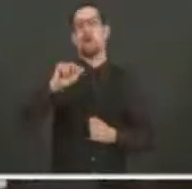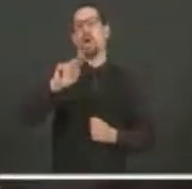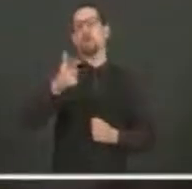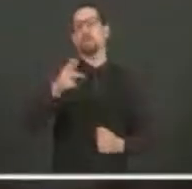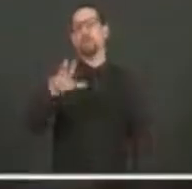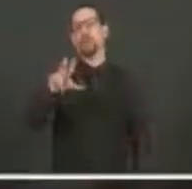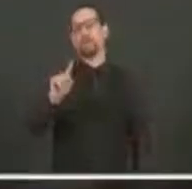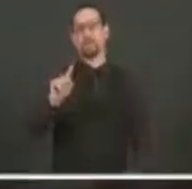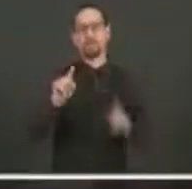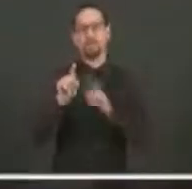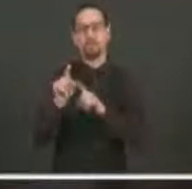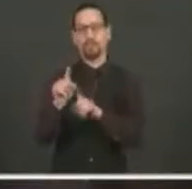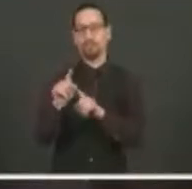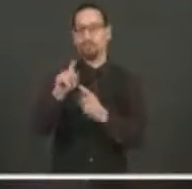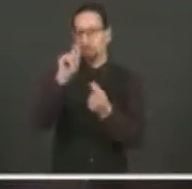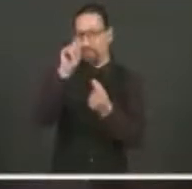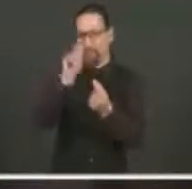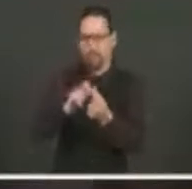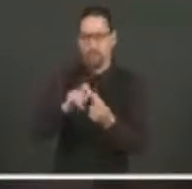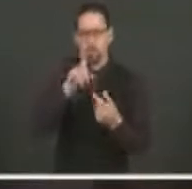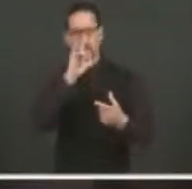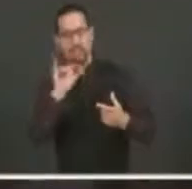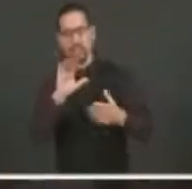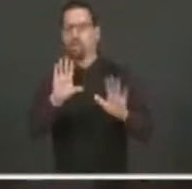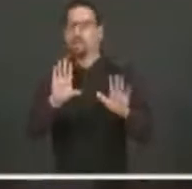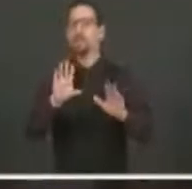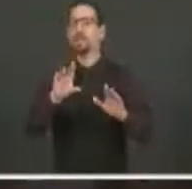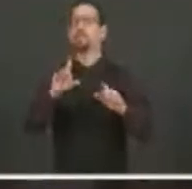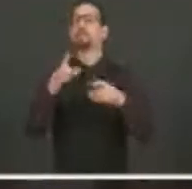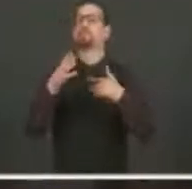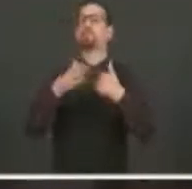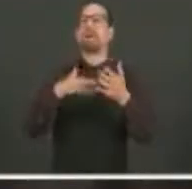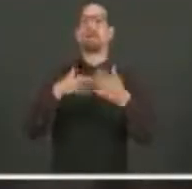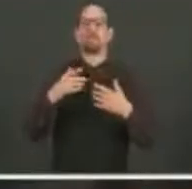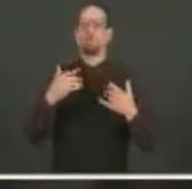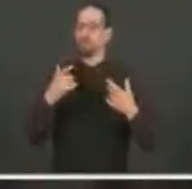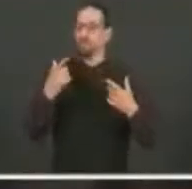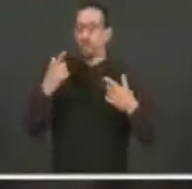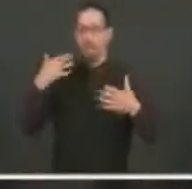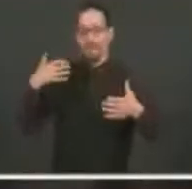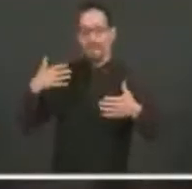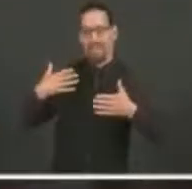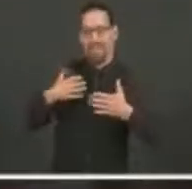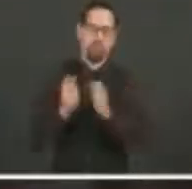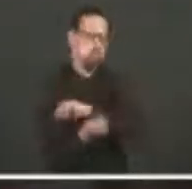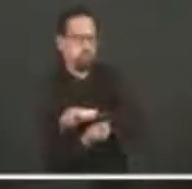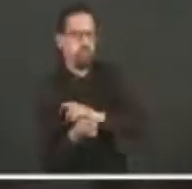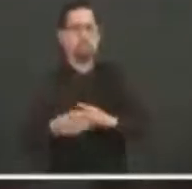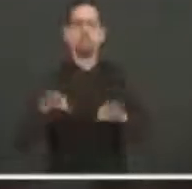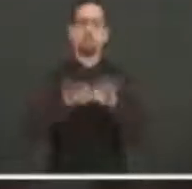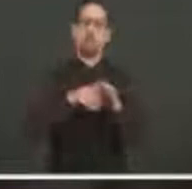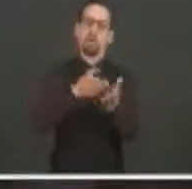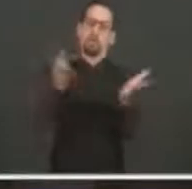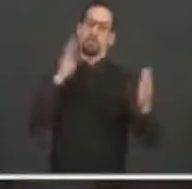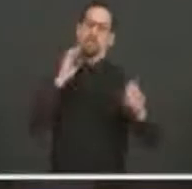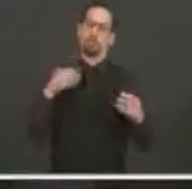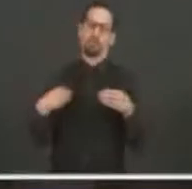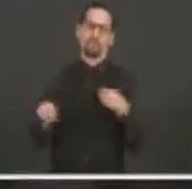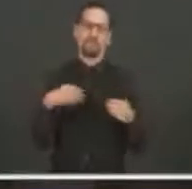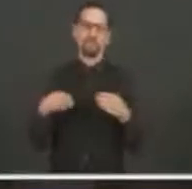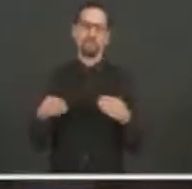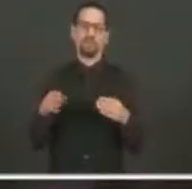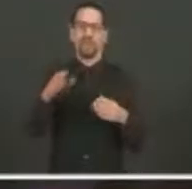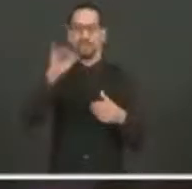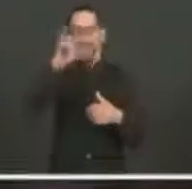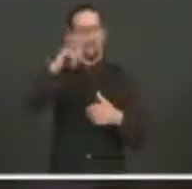it looks like. So that's why we're going to have these 3 plans in motion, so no matter what comes our